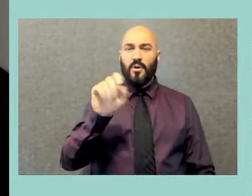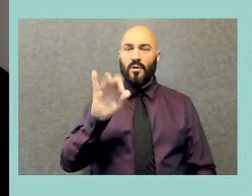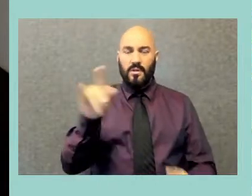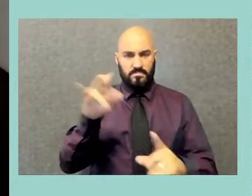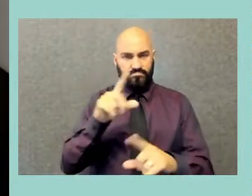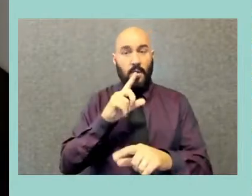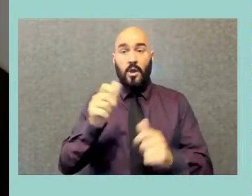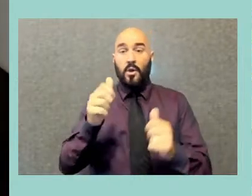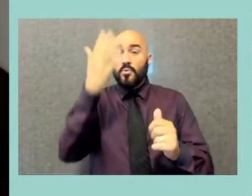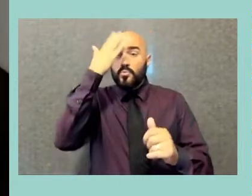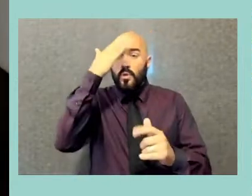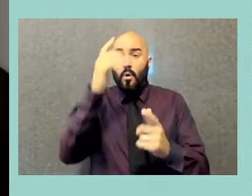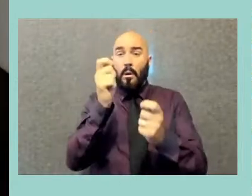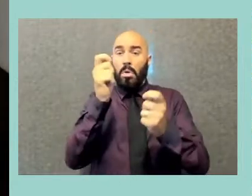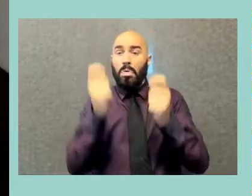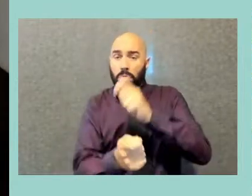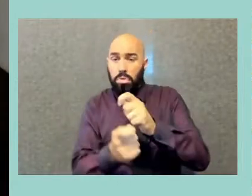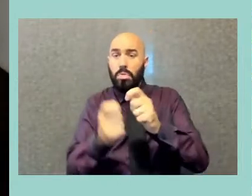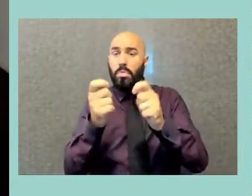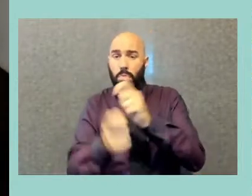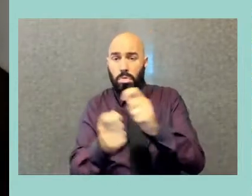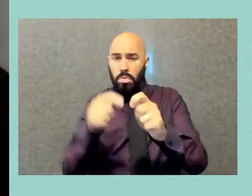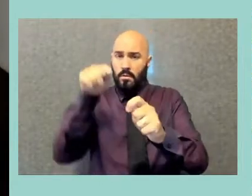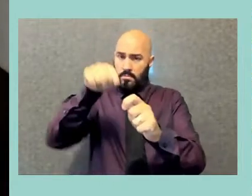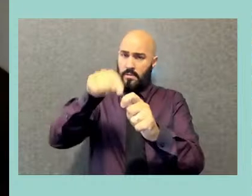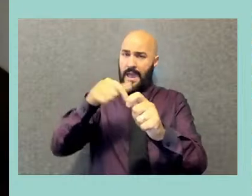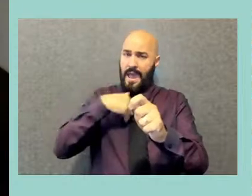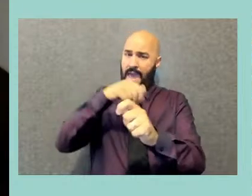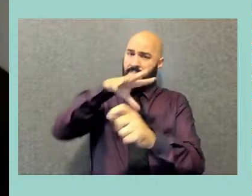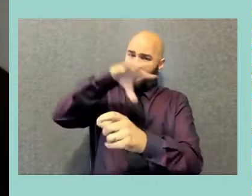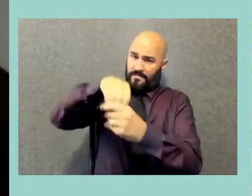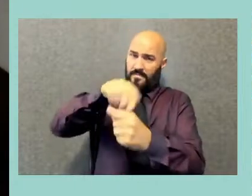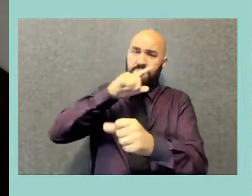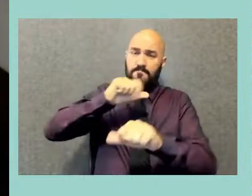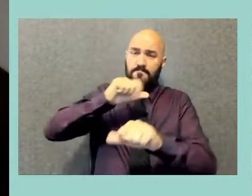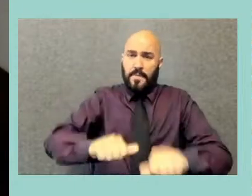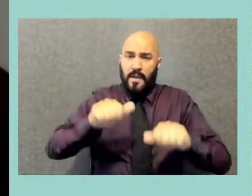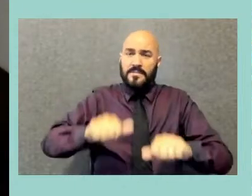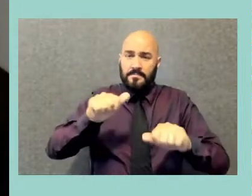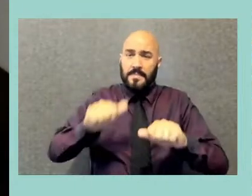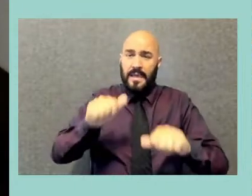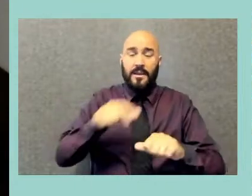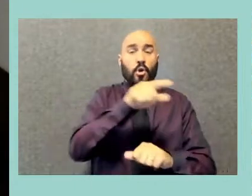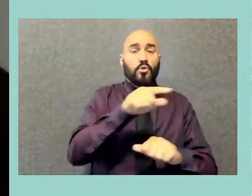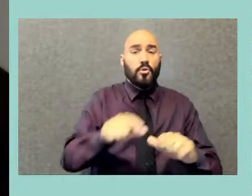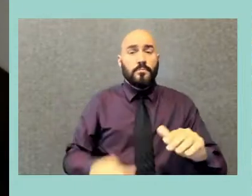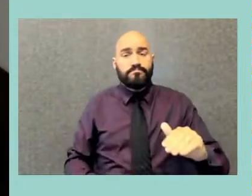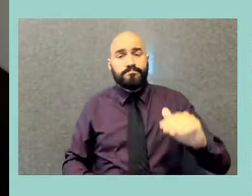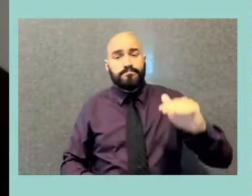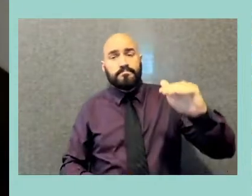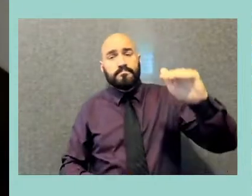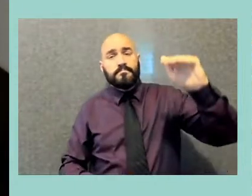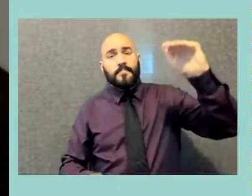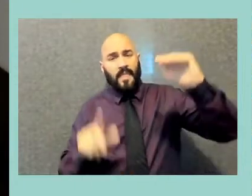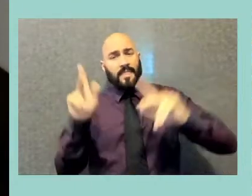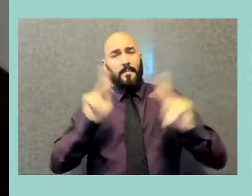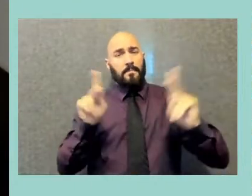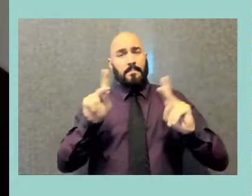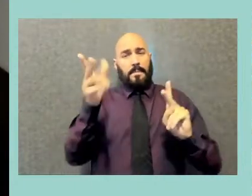possibility. There are people waiting on the other side, ready to receive